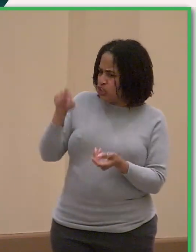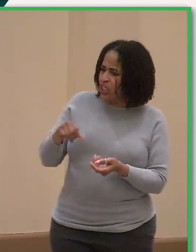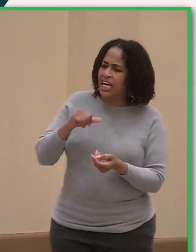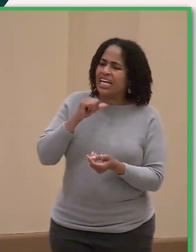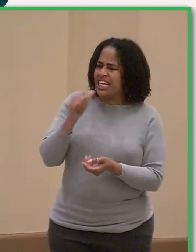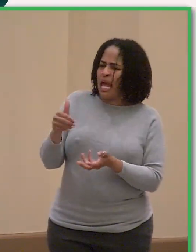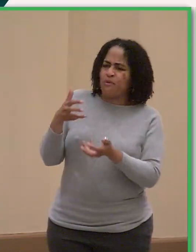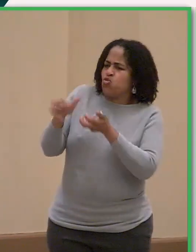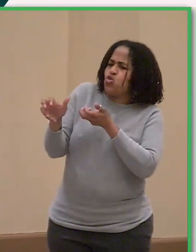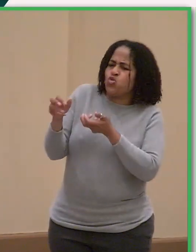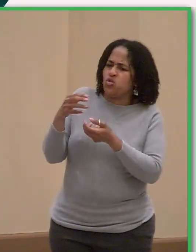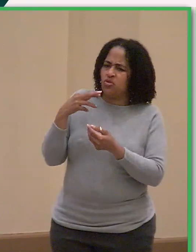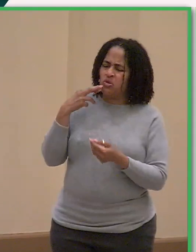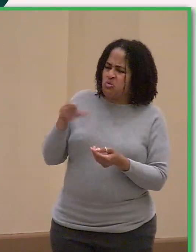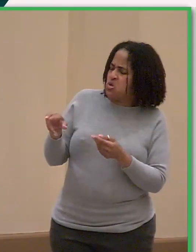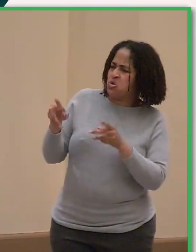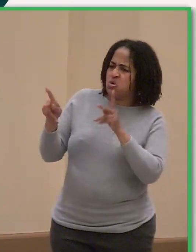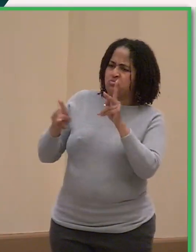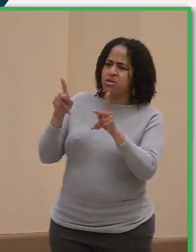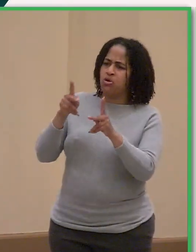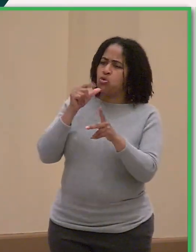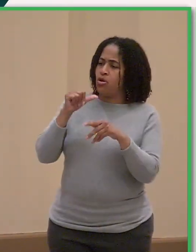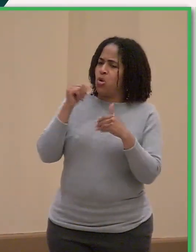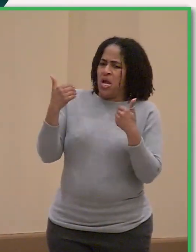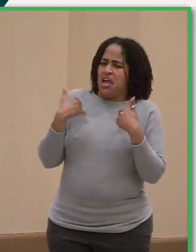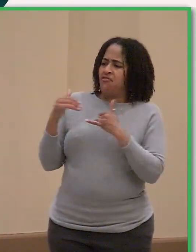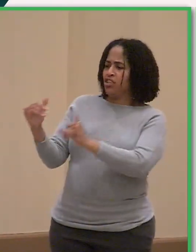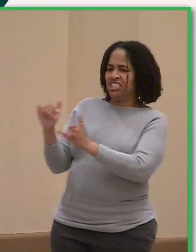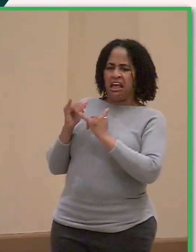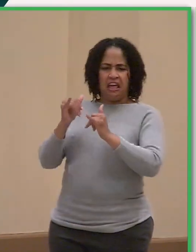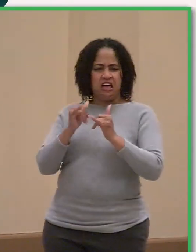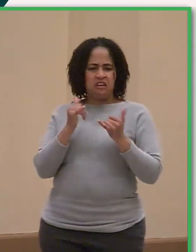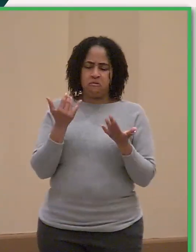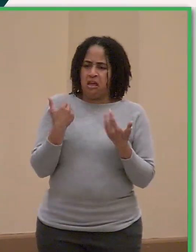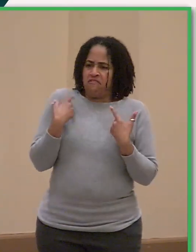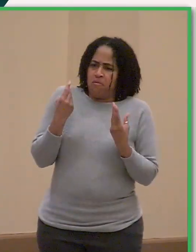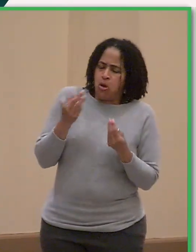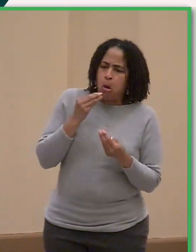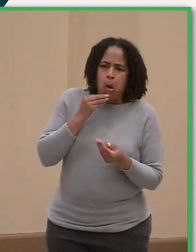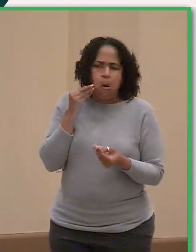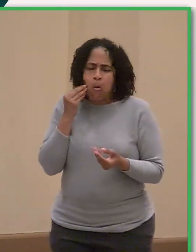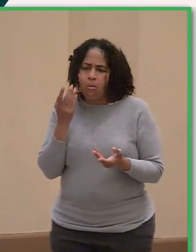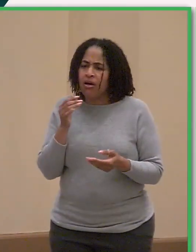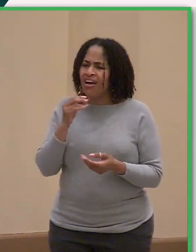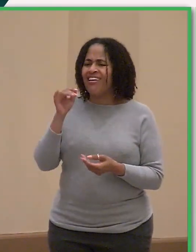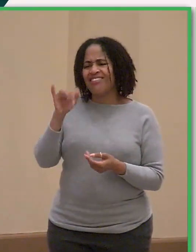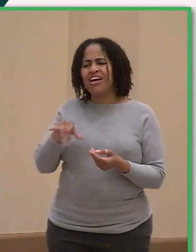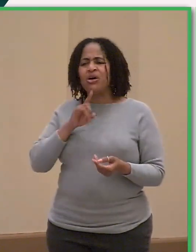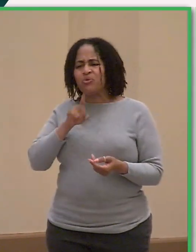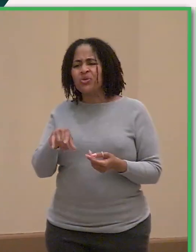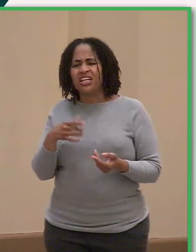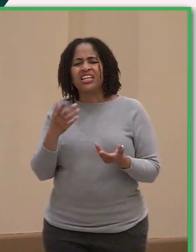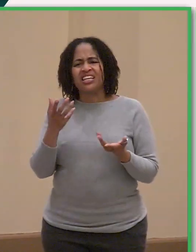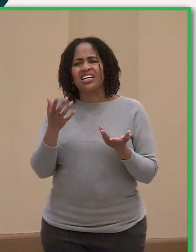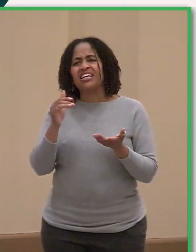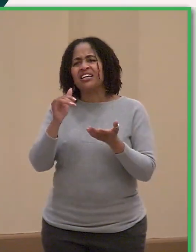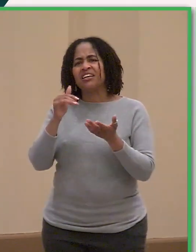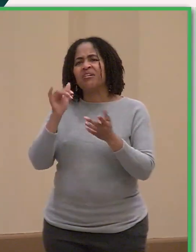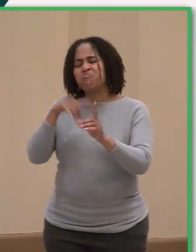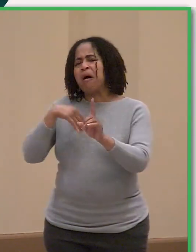so rude, you know, to people that don't have as much, you know, and that's really about it, for